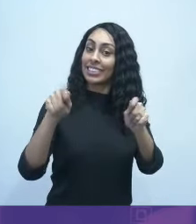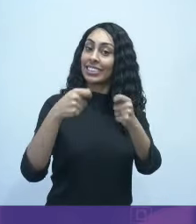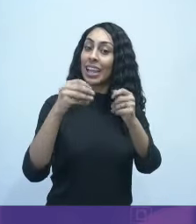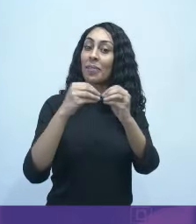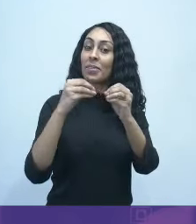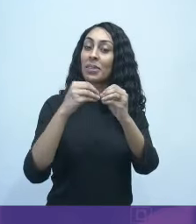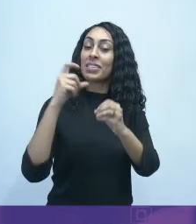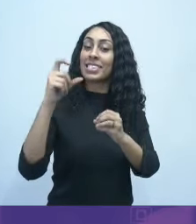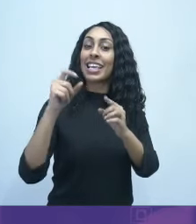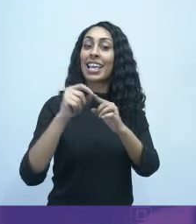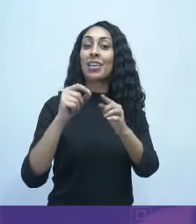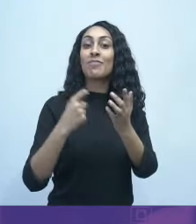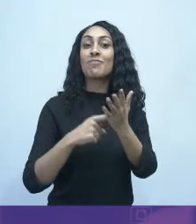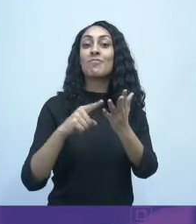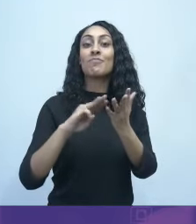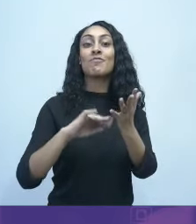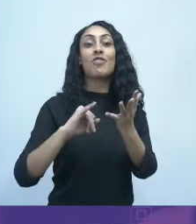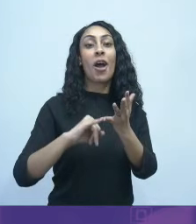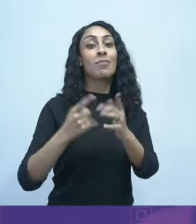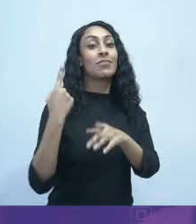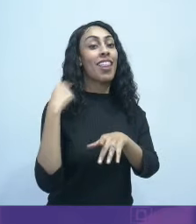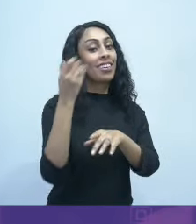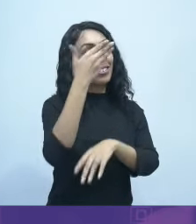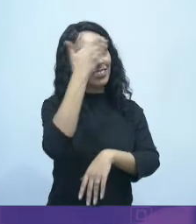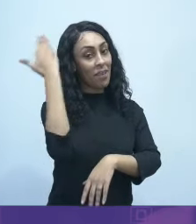Proms last summer.